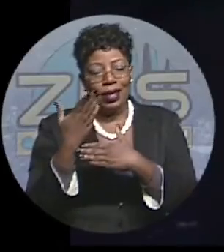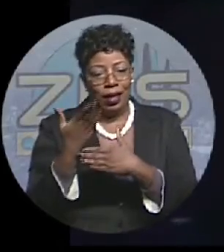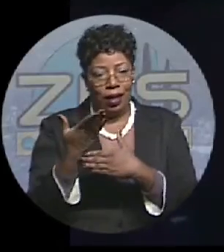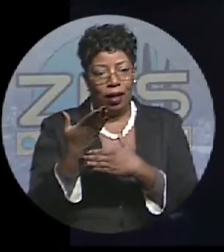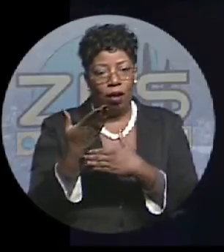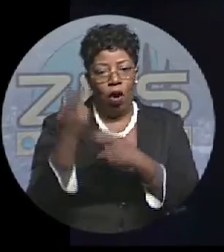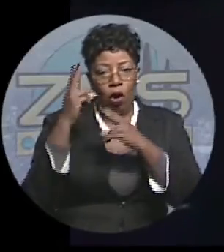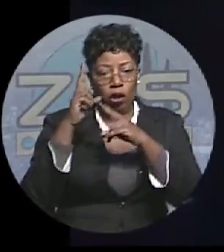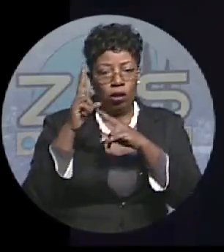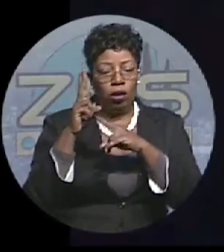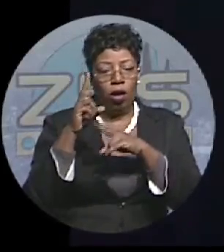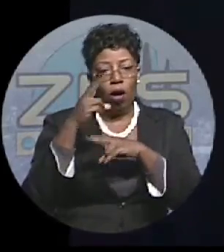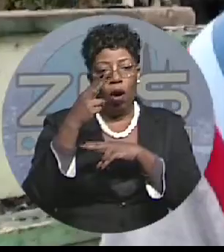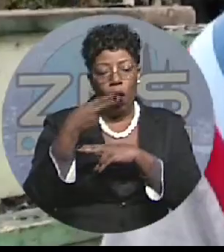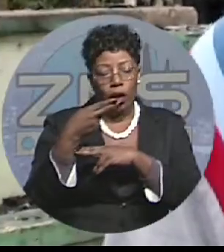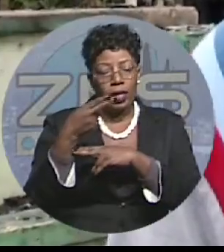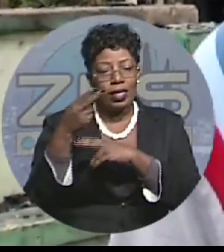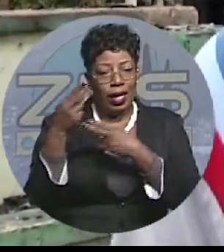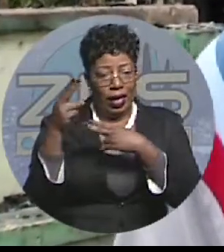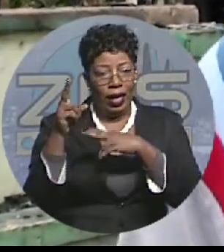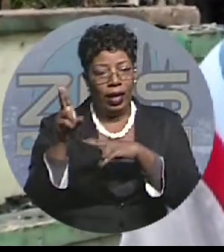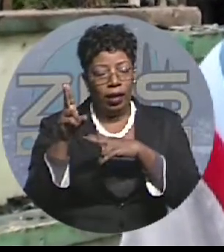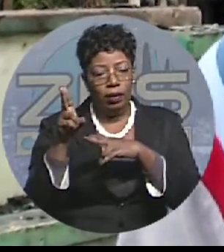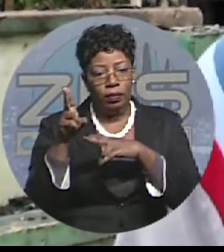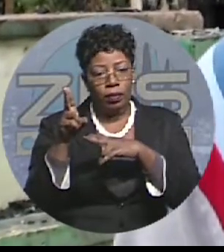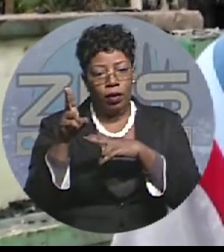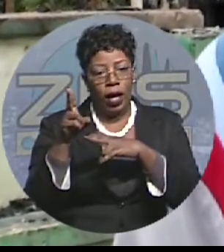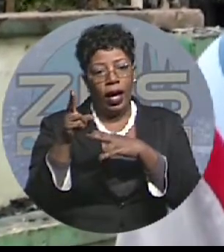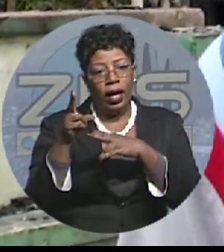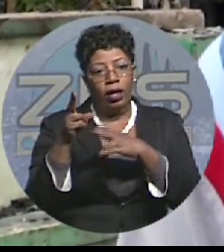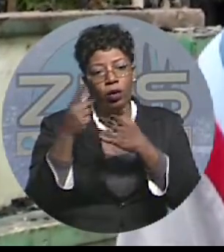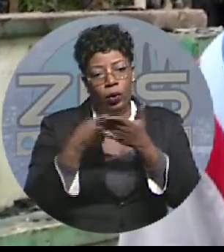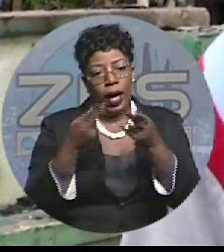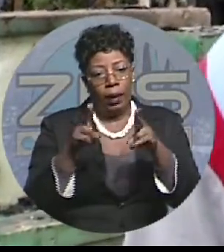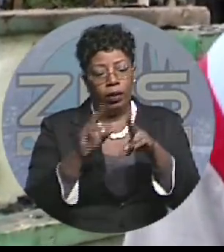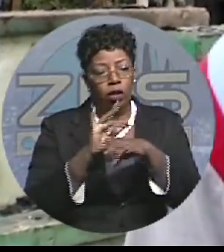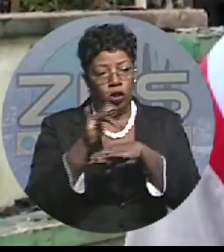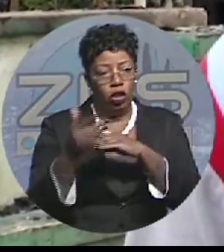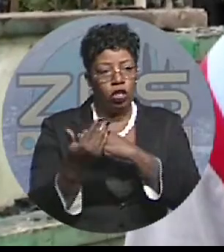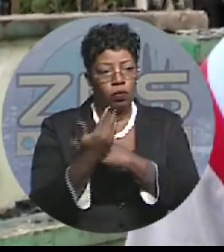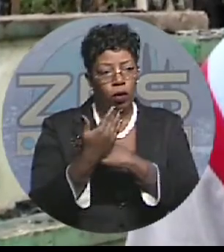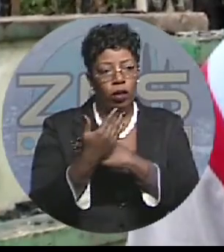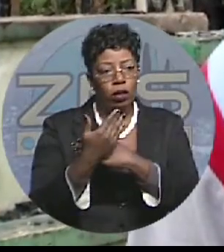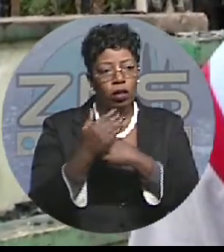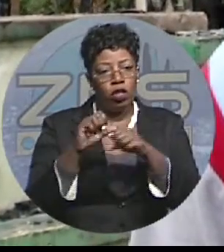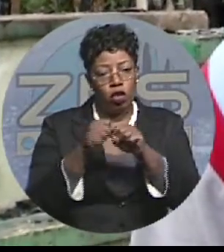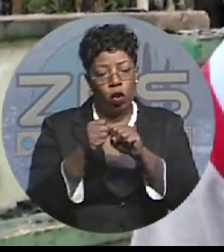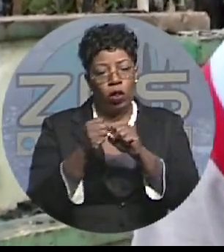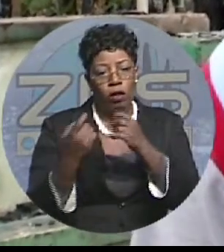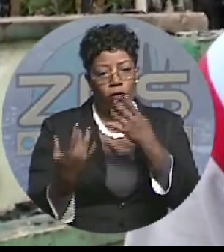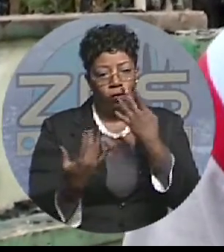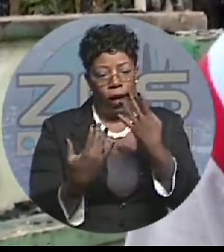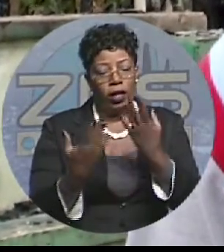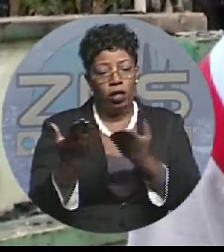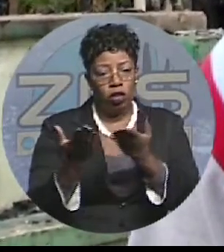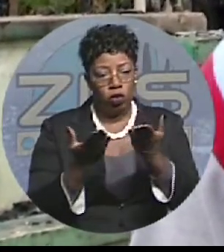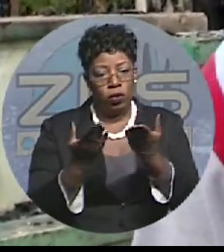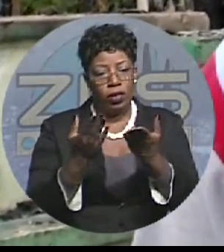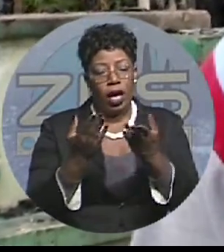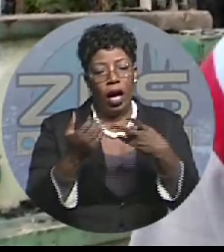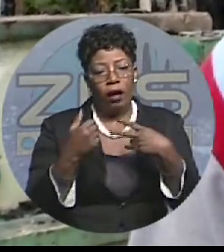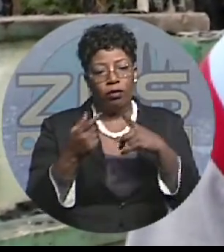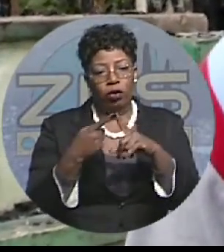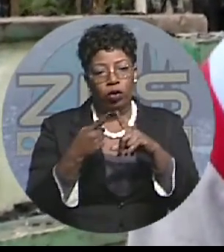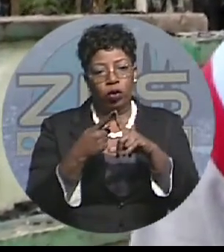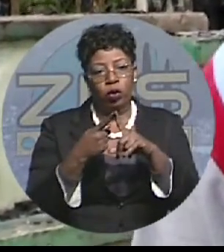Hill, and then the fire that we had, which took place early this morning. And so it means that the fire services will have to ramp up its response